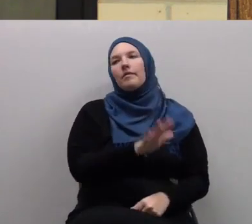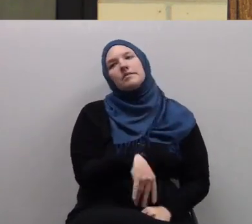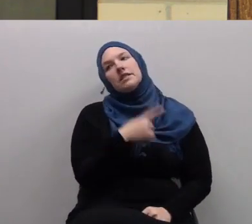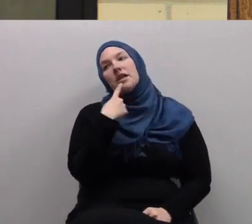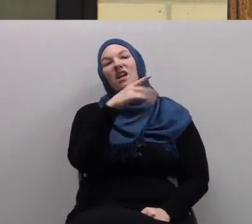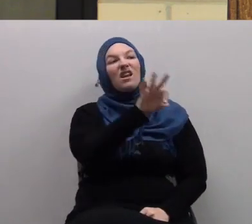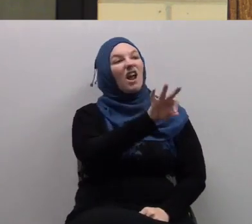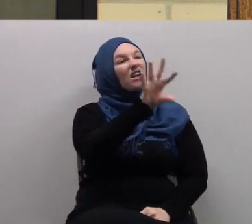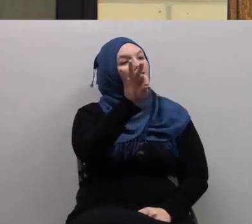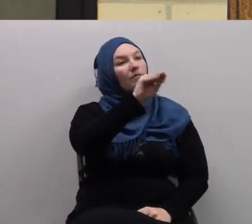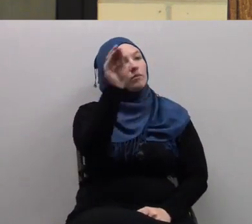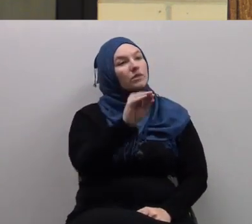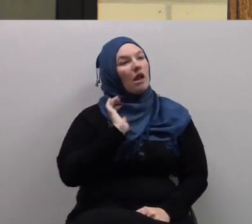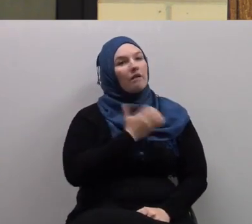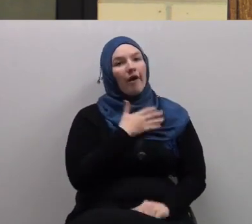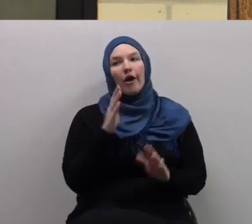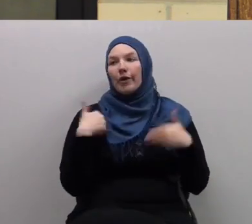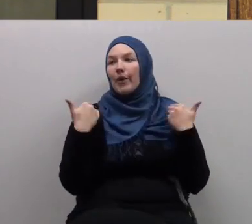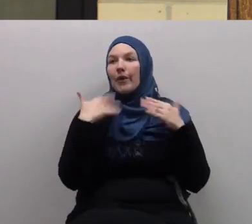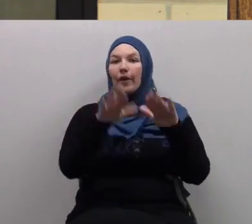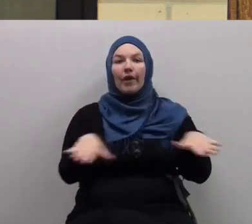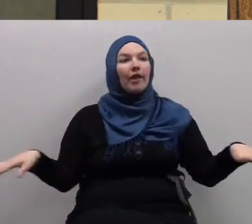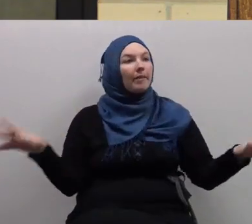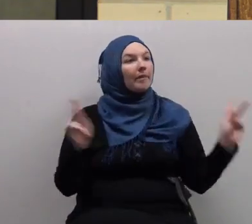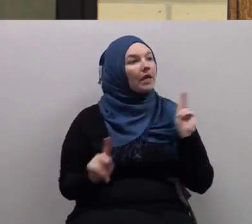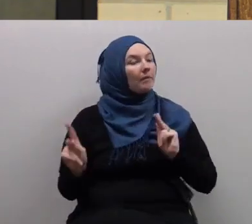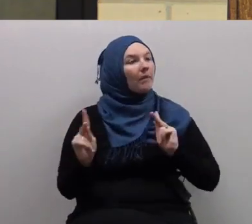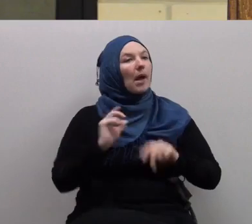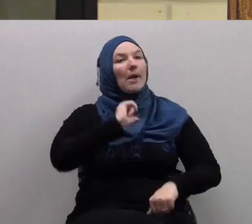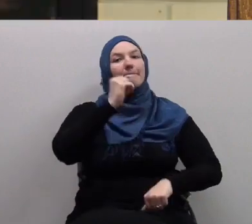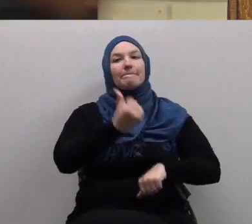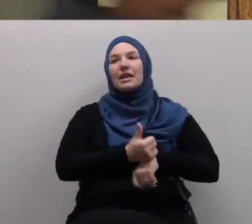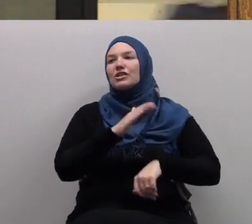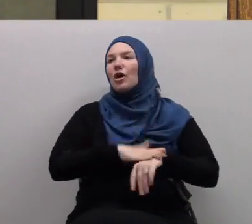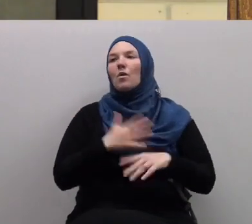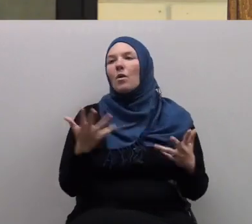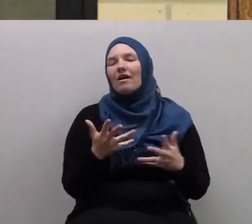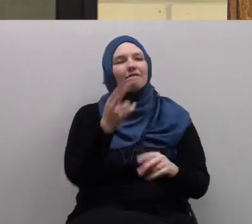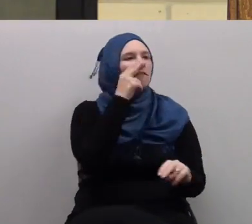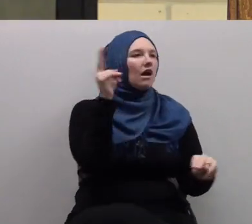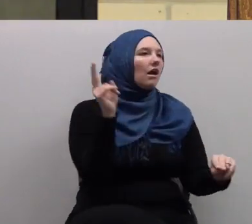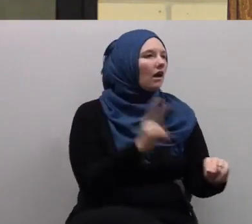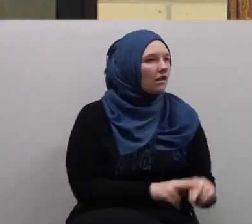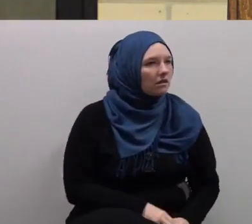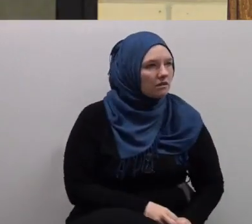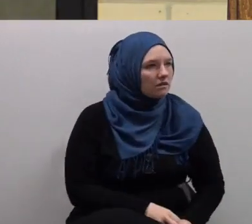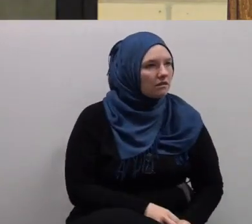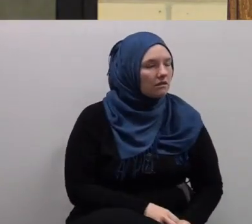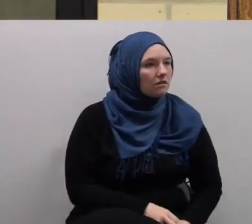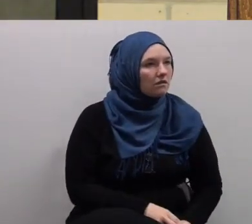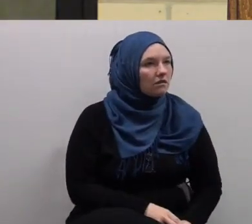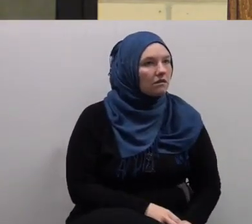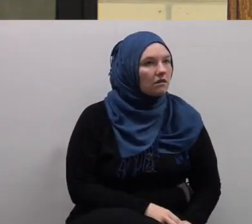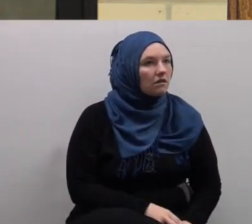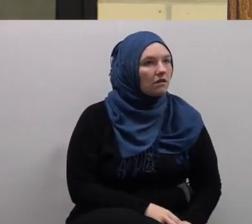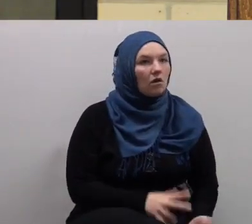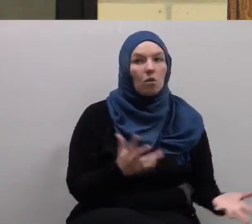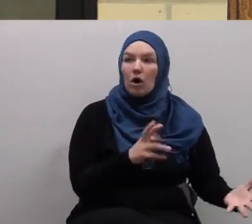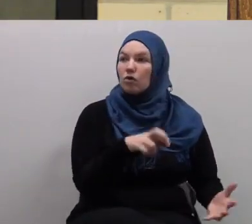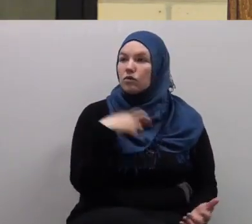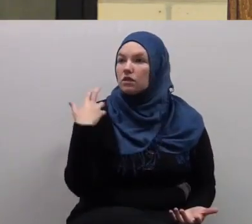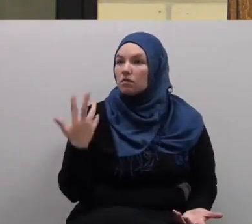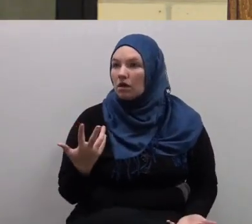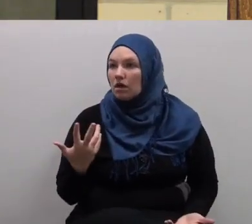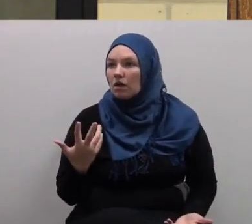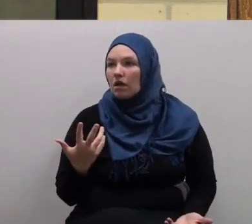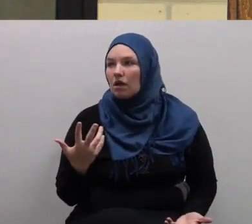99% of the choices of our youth is based on what is fun at the expense of what?